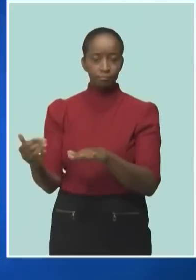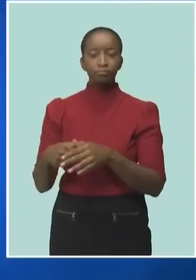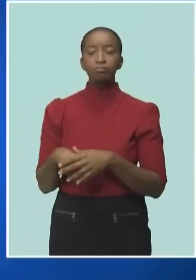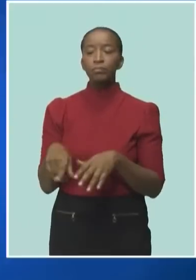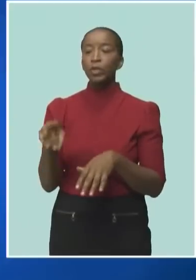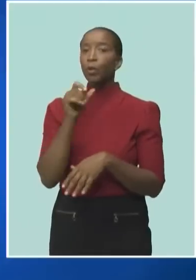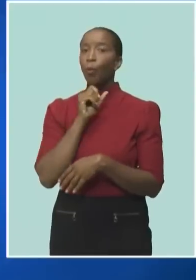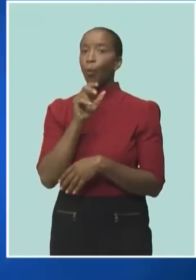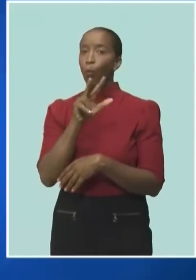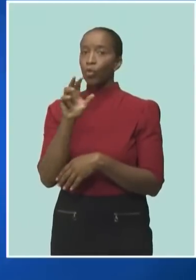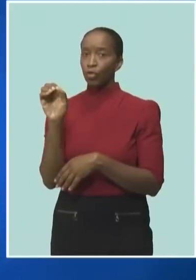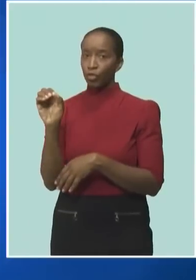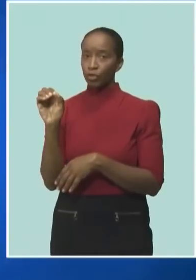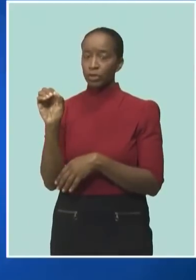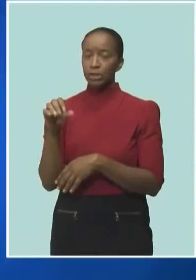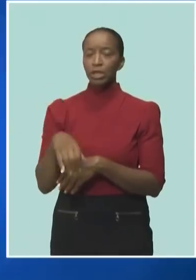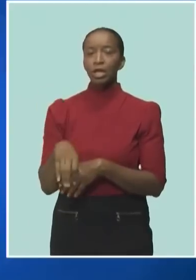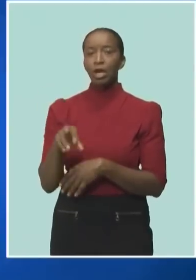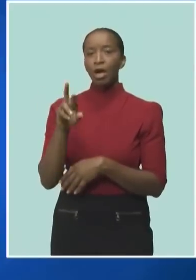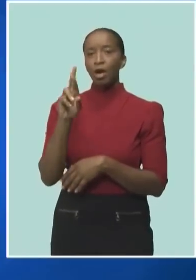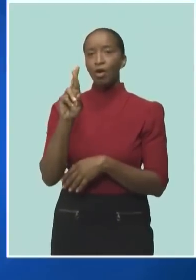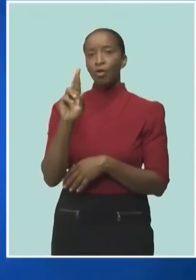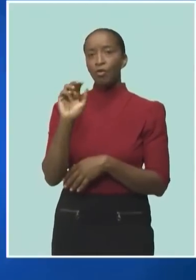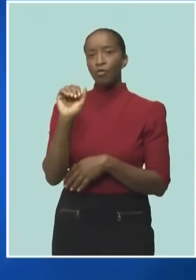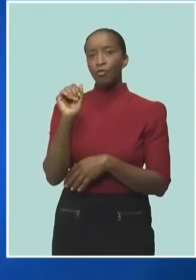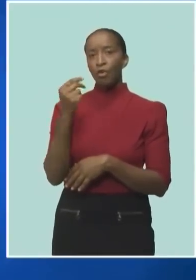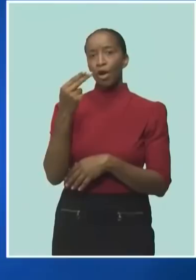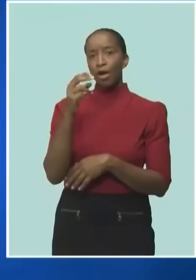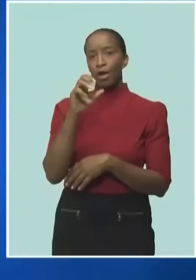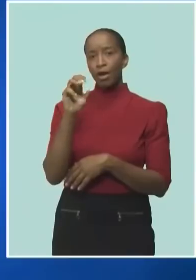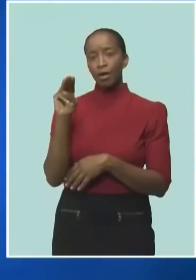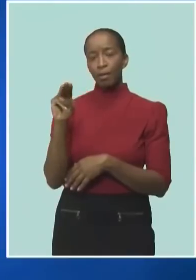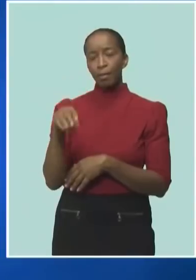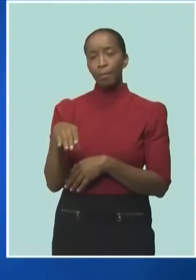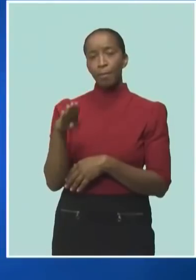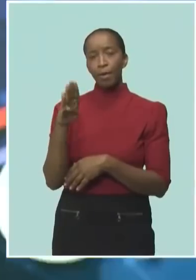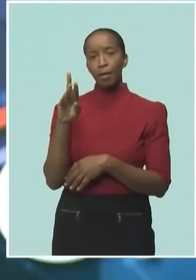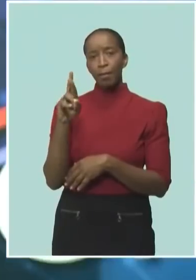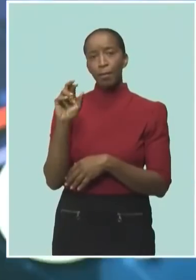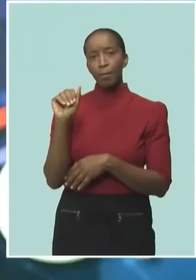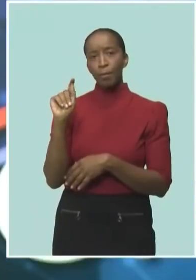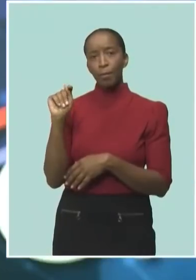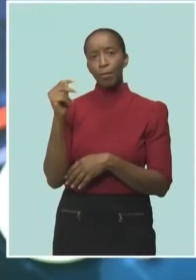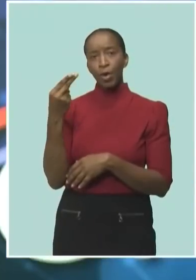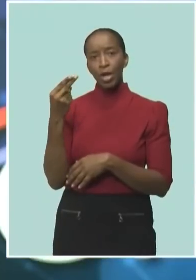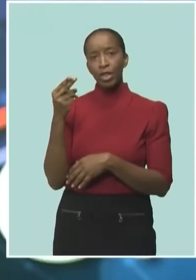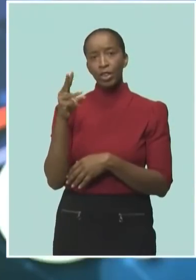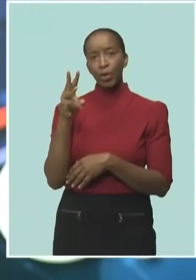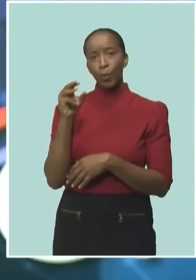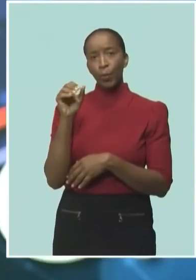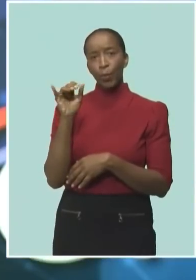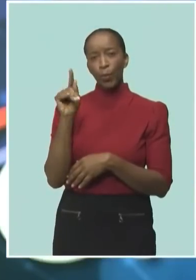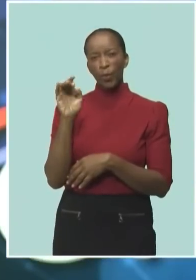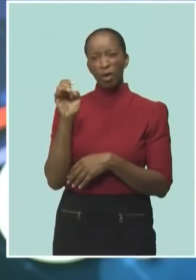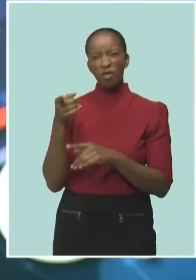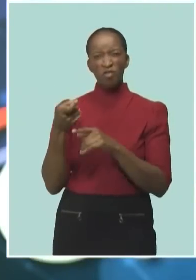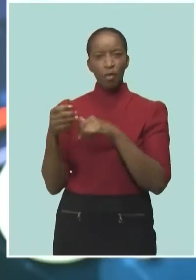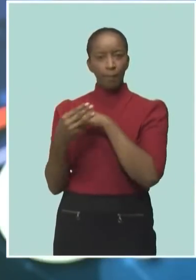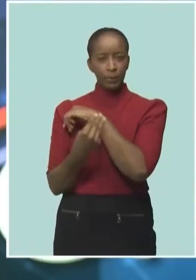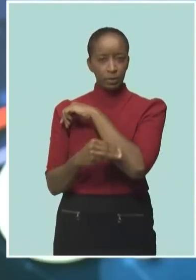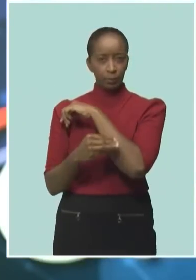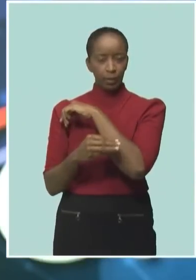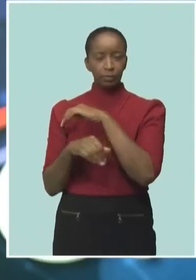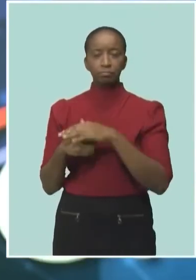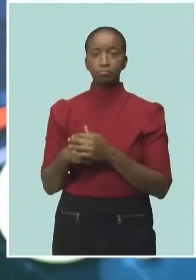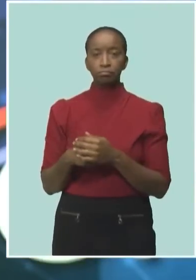30-year-old Raheem Brathwaite of Melvins Avenue, Black Rock, St. Michael. Now, lawmen are appealing to anyone with knowledge